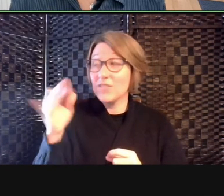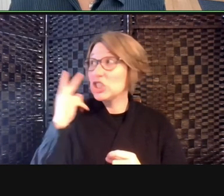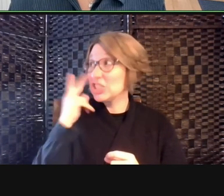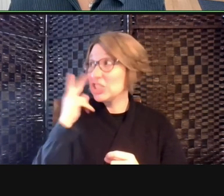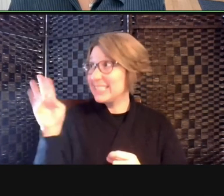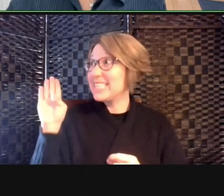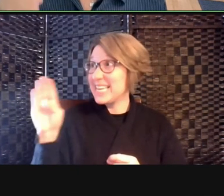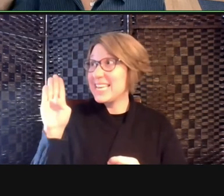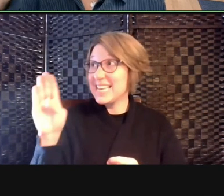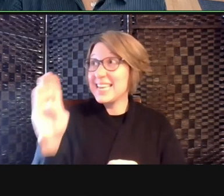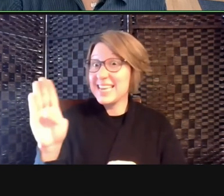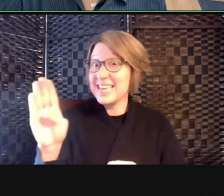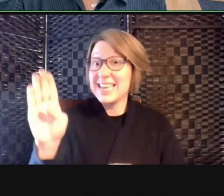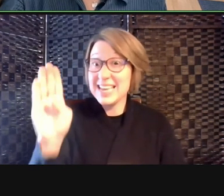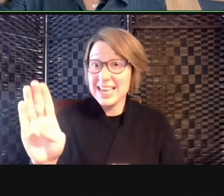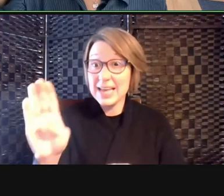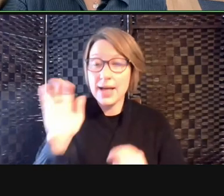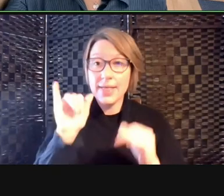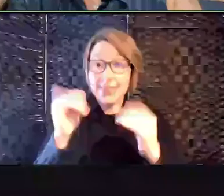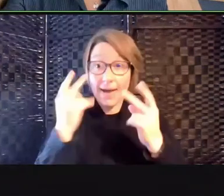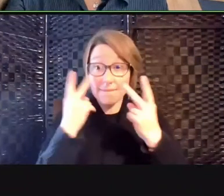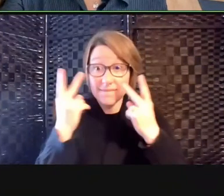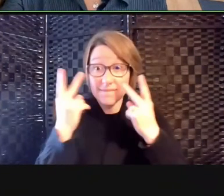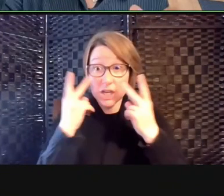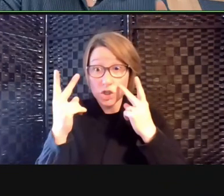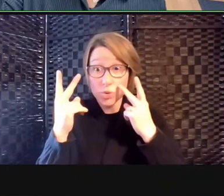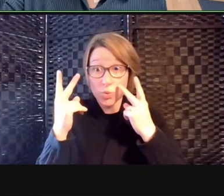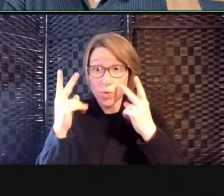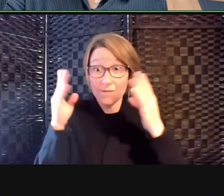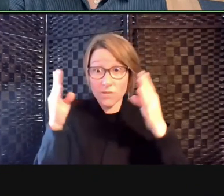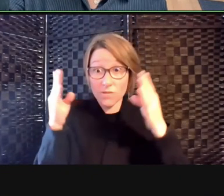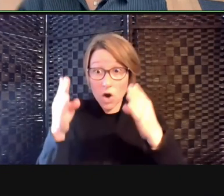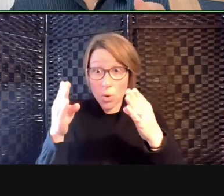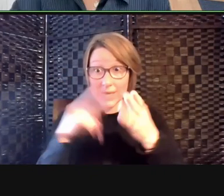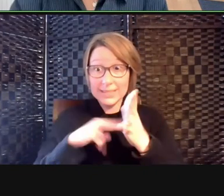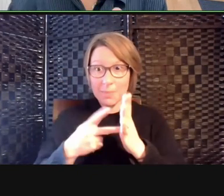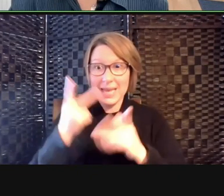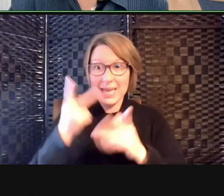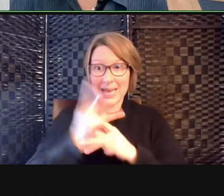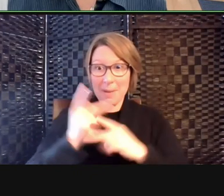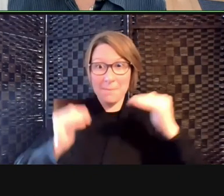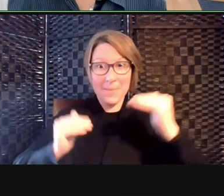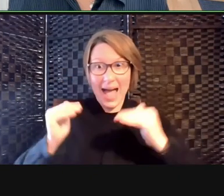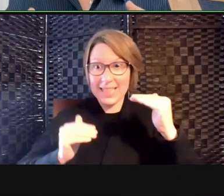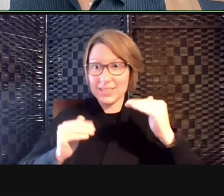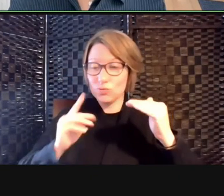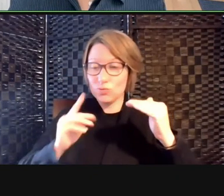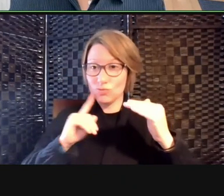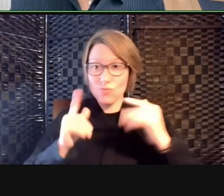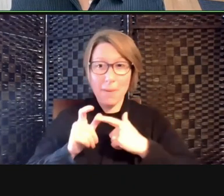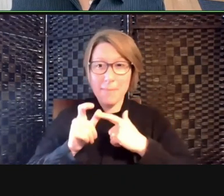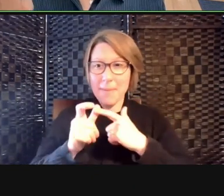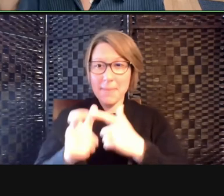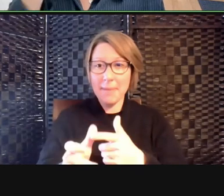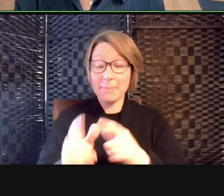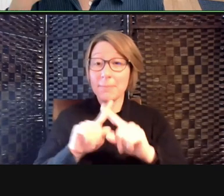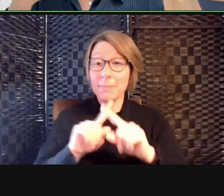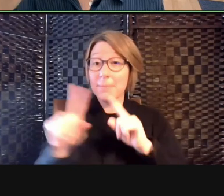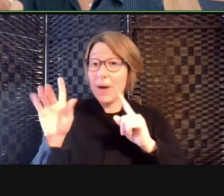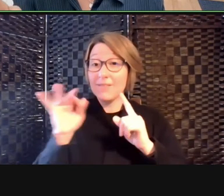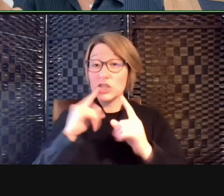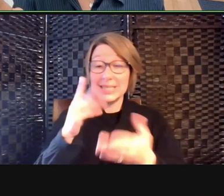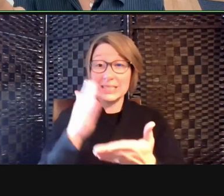them, that visual fixation and focus allowed her to keep her balance and she would just get going. But if someone asked her to stop and